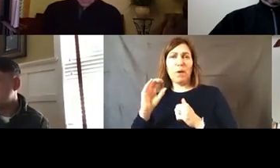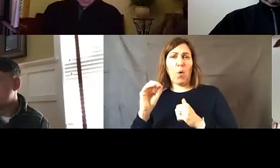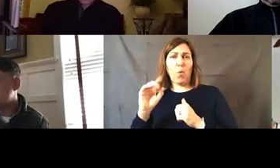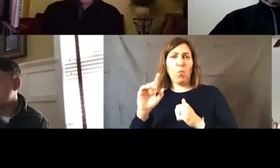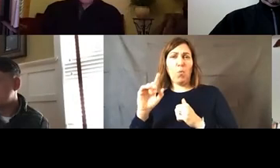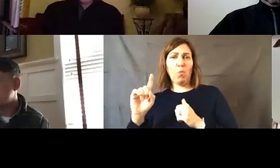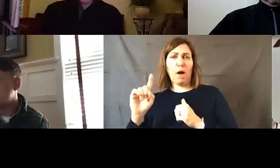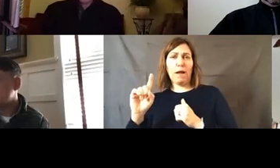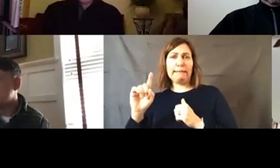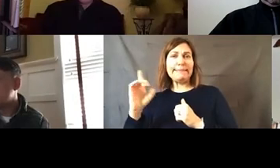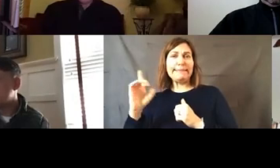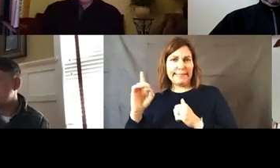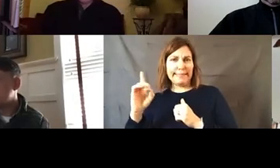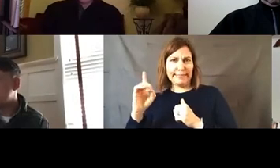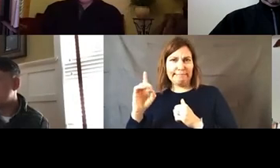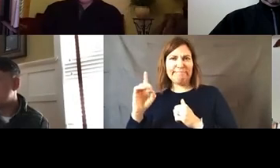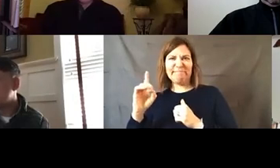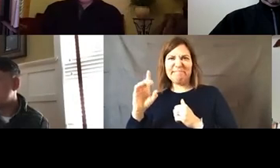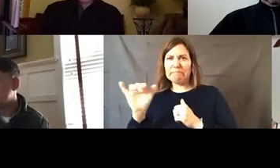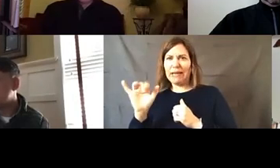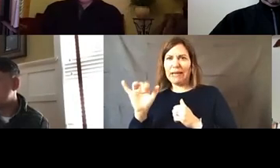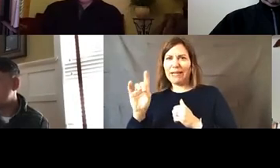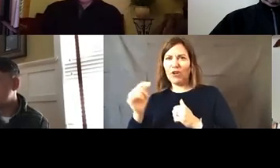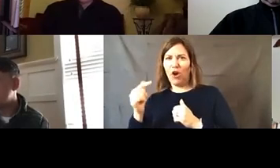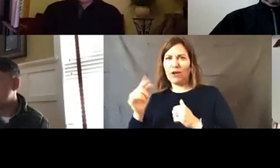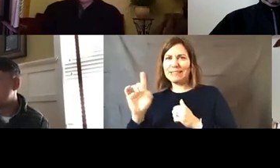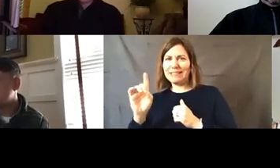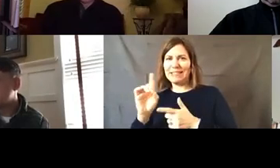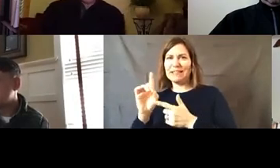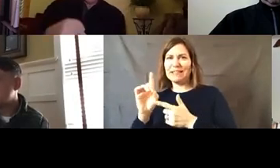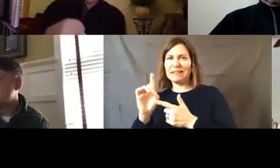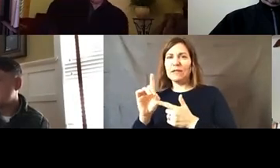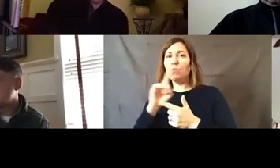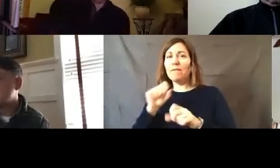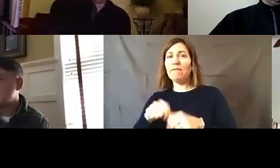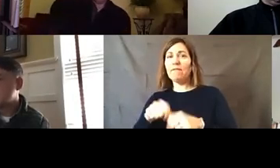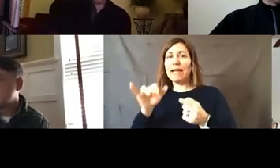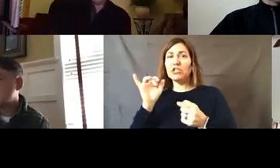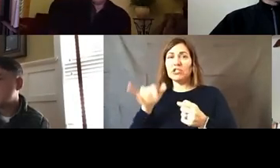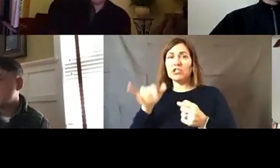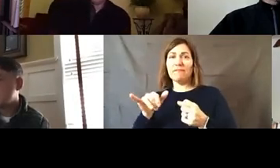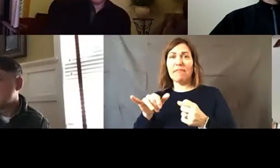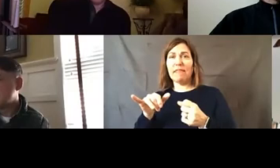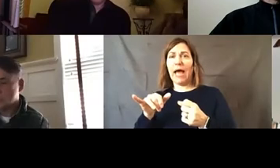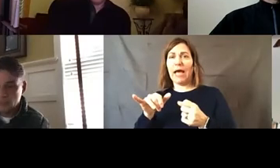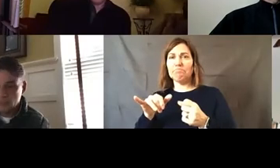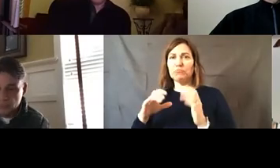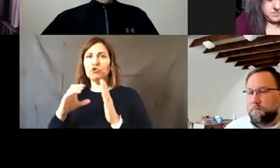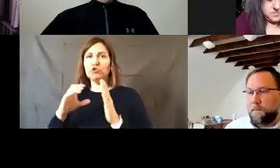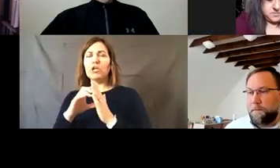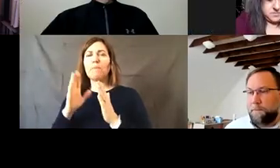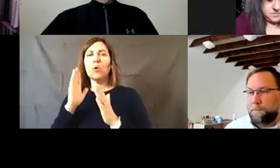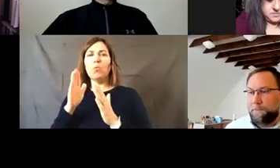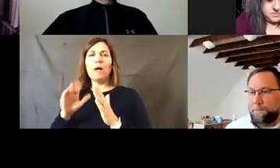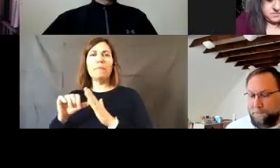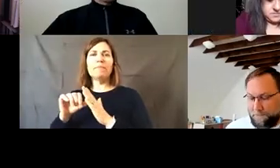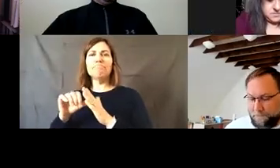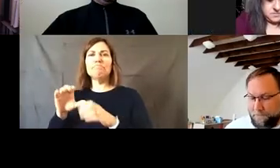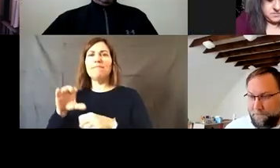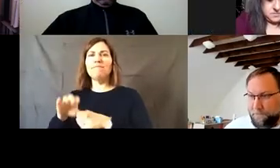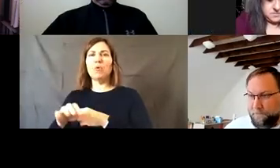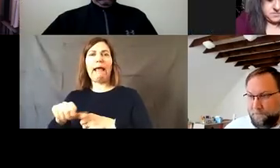782.01D is in dog D. Violations of this chapter may be enforced by any city department, bureau, or enforcement